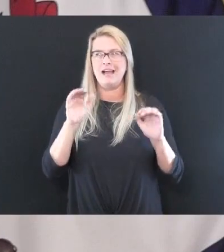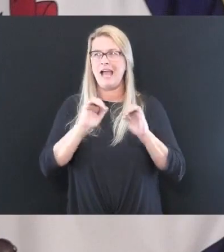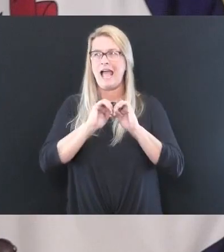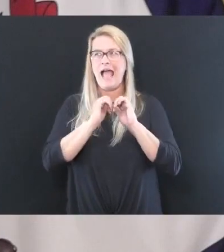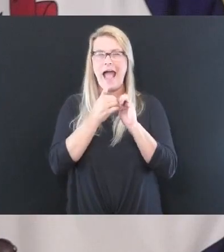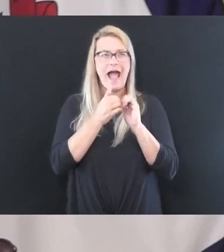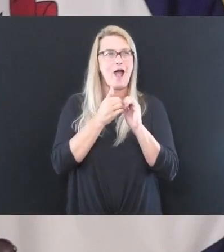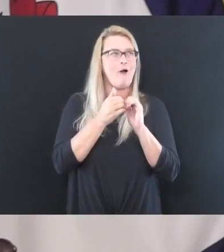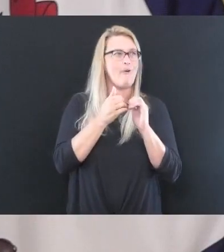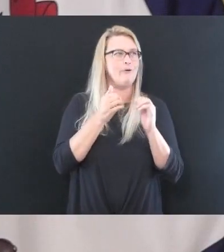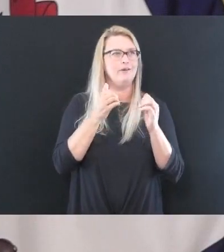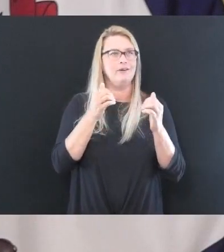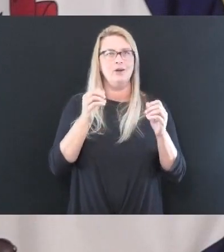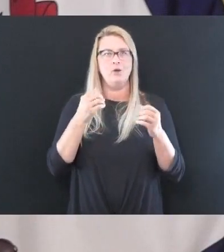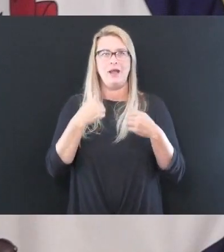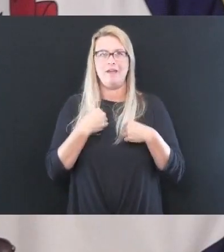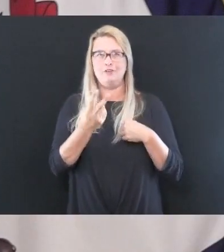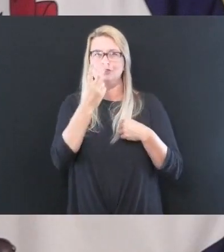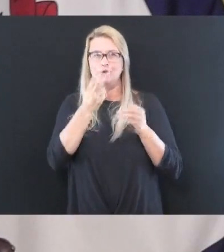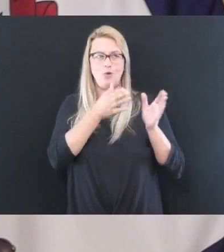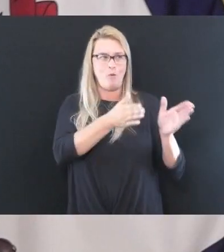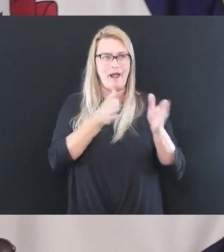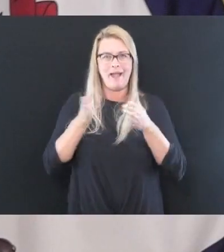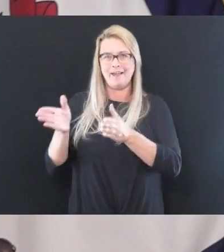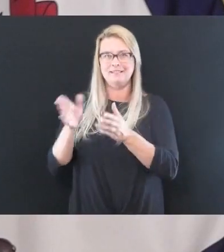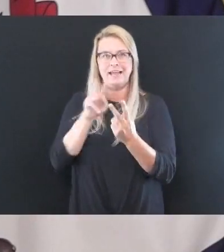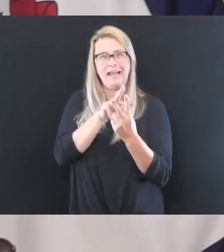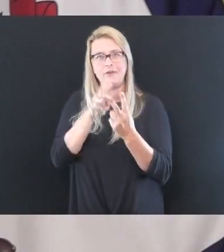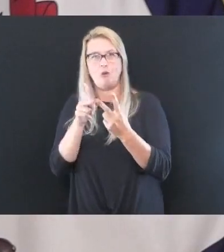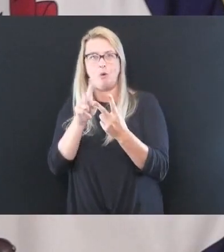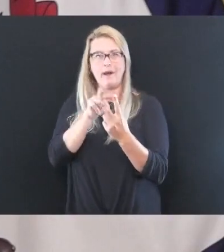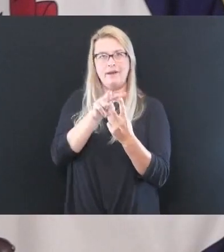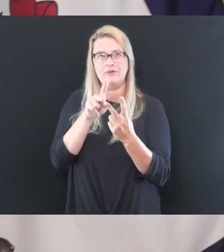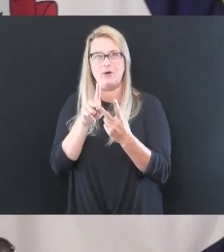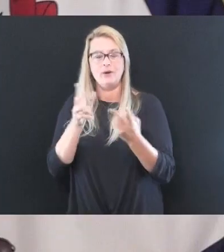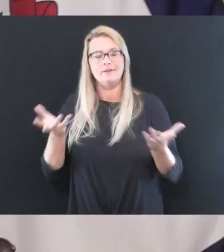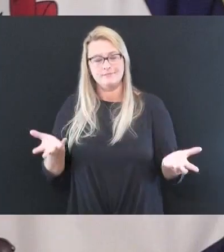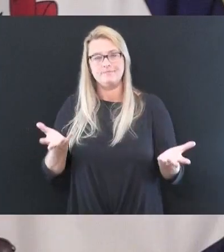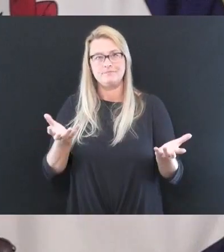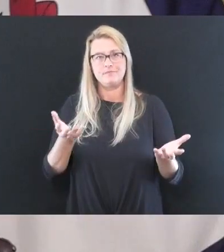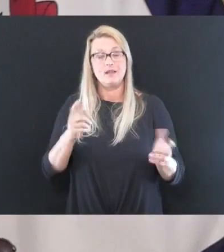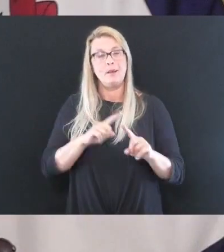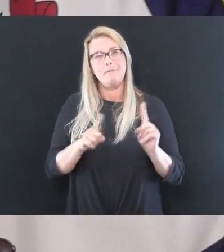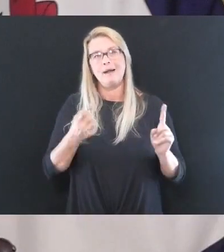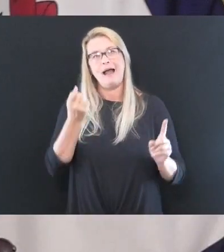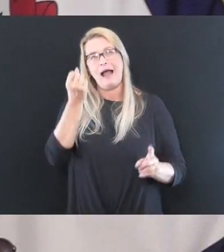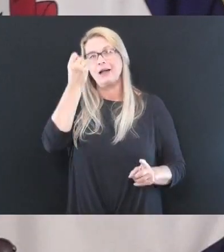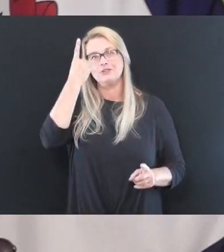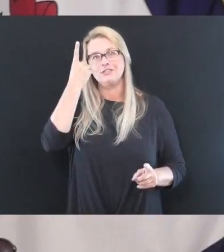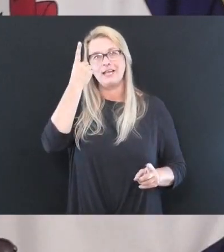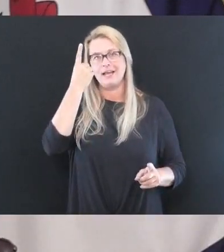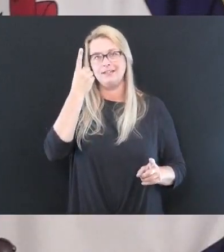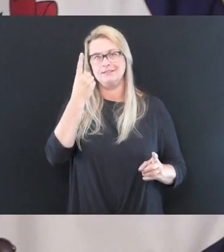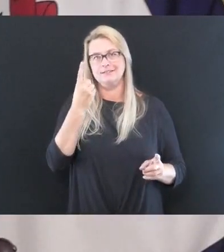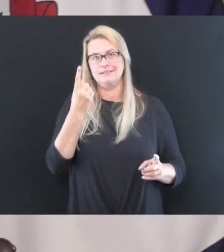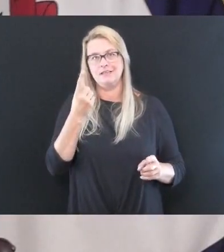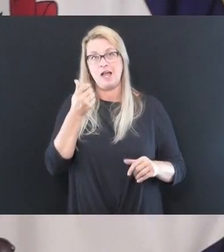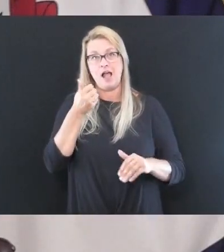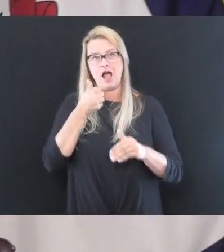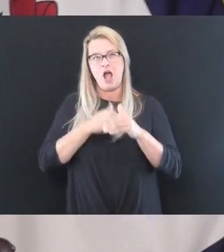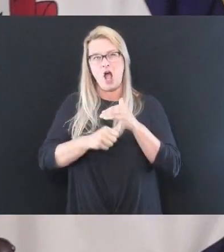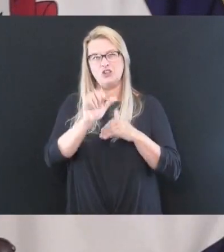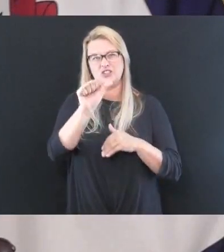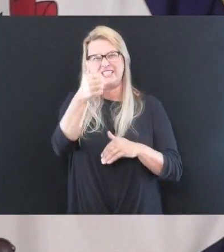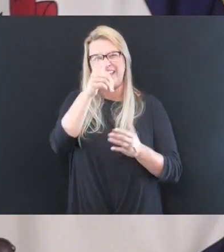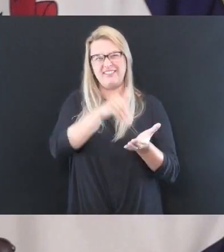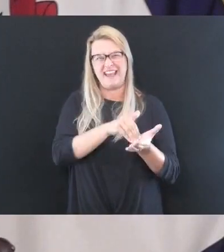we could do it in, two ways and let it be either or. But the bottom line, as I understand it, is just under 10,000.